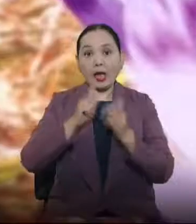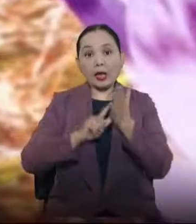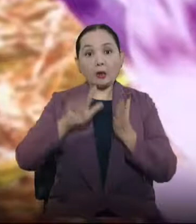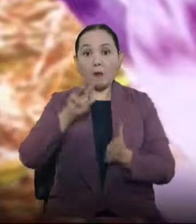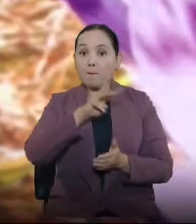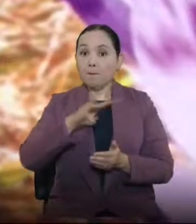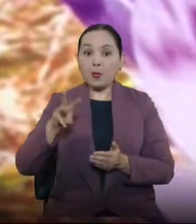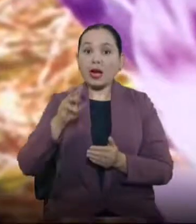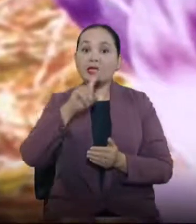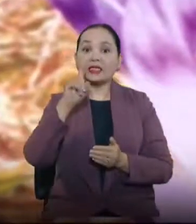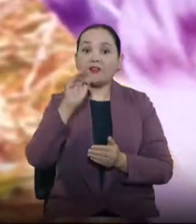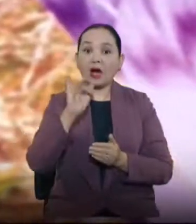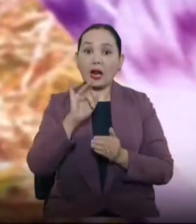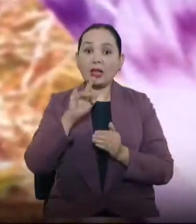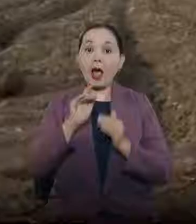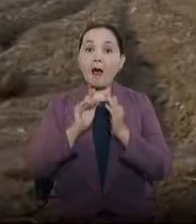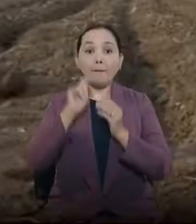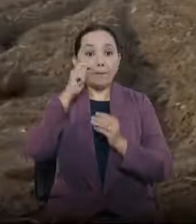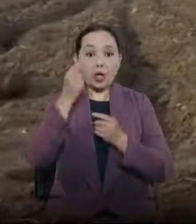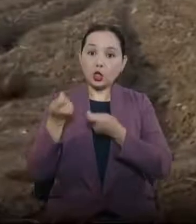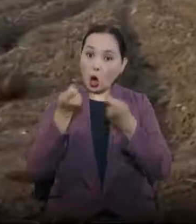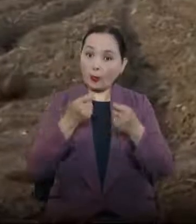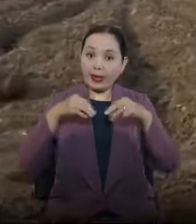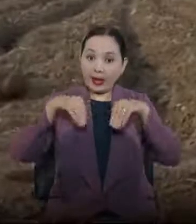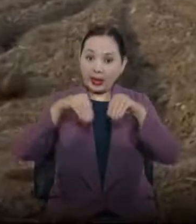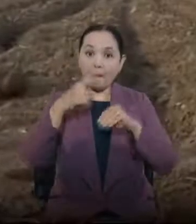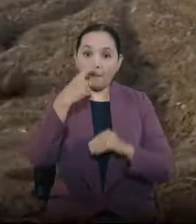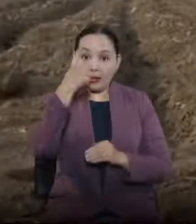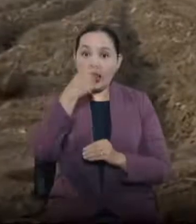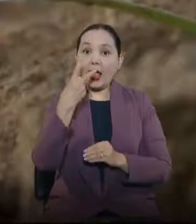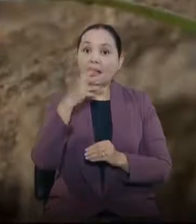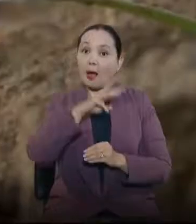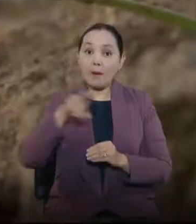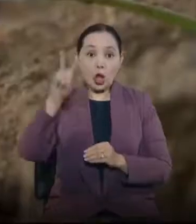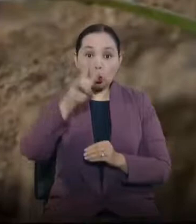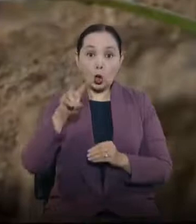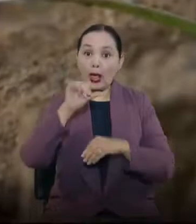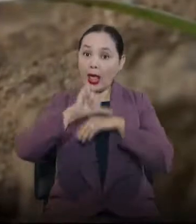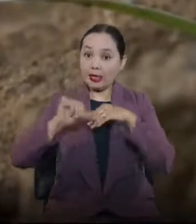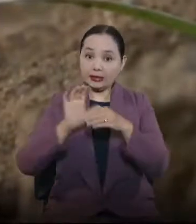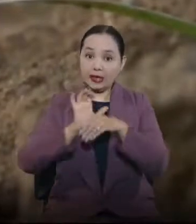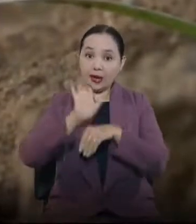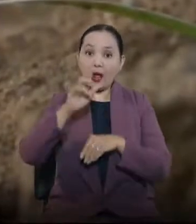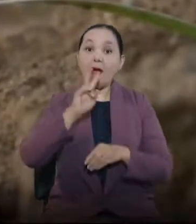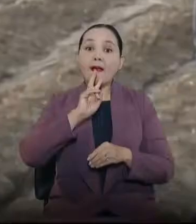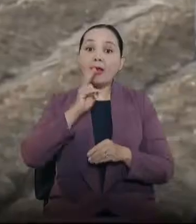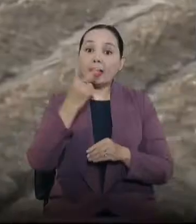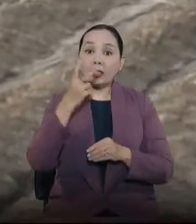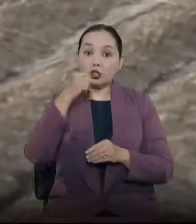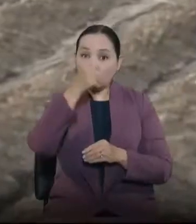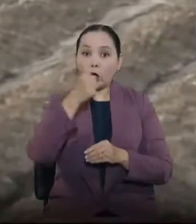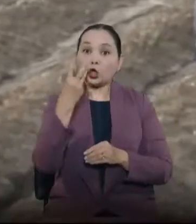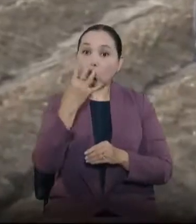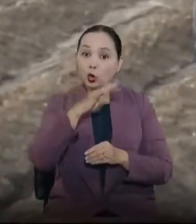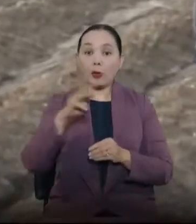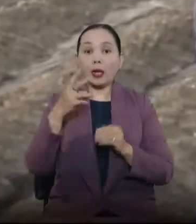million dona zafaron ildiz piyozchalari olib kelib ekiladi. Birinchi yili 2 million dollar zafaron eksporti, ikkinchi yil 4 million, uchinchi yil